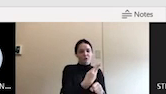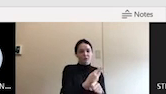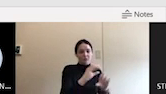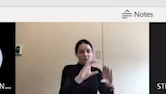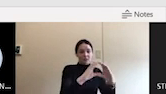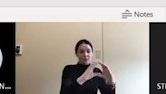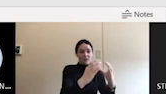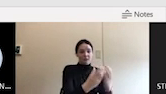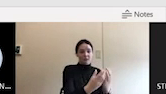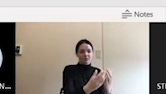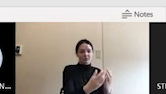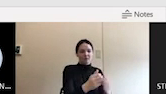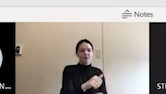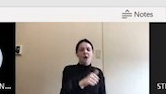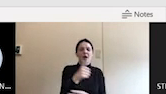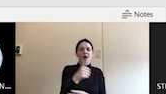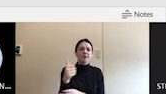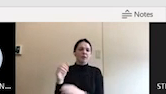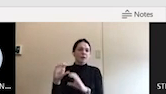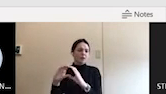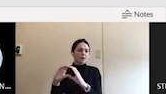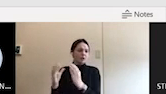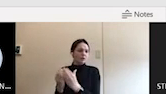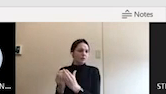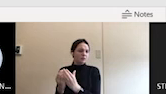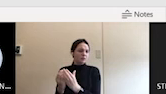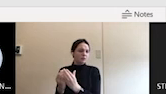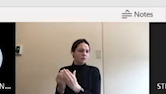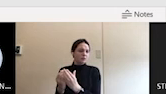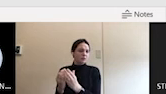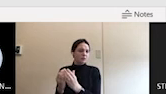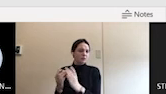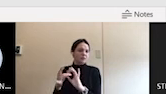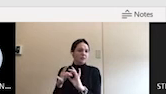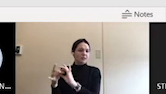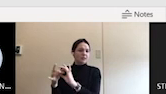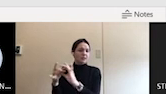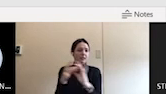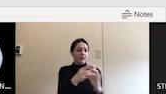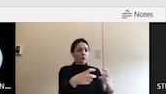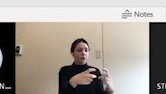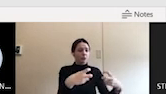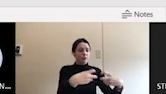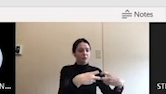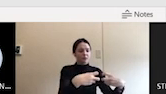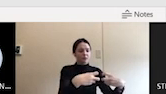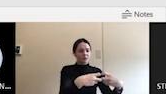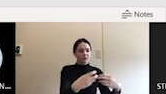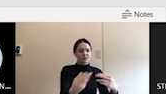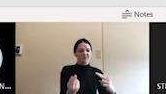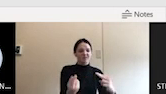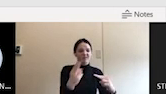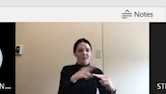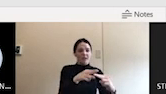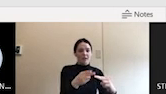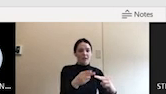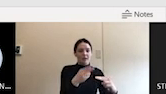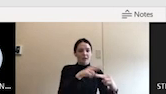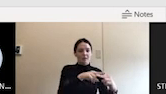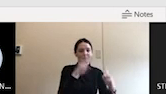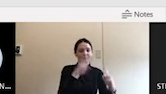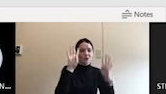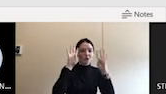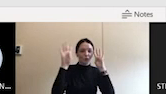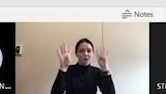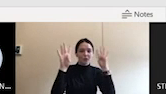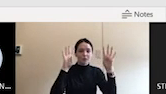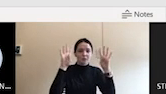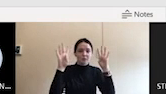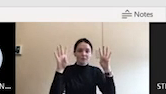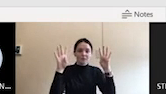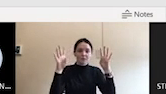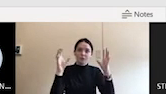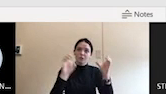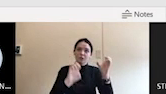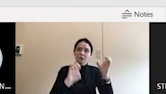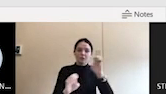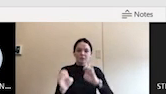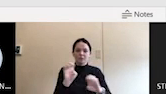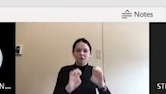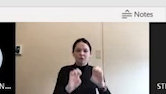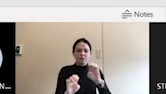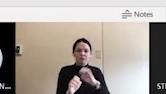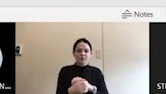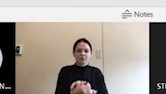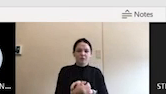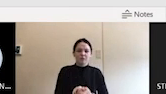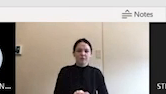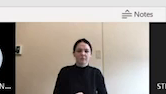classes could we combine with this physics that would add a layer of creativity to this experiment? It could,